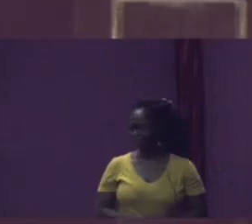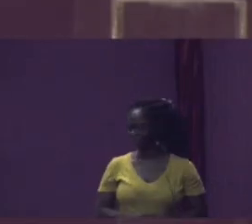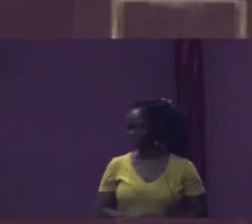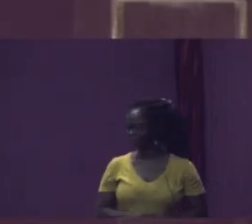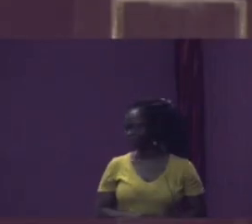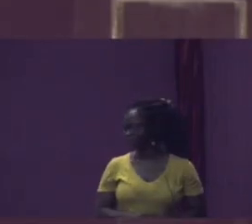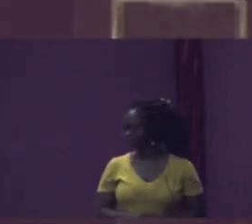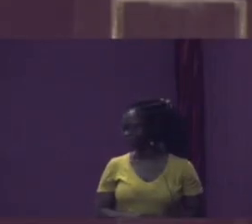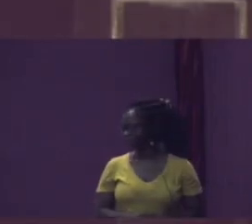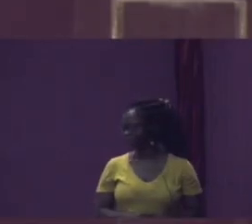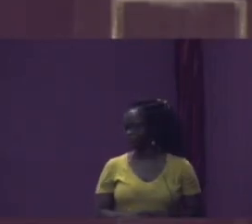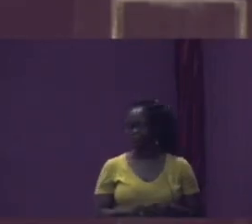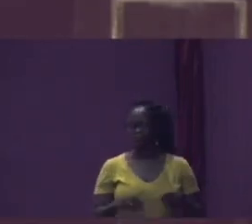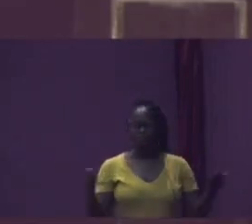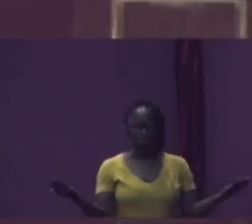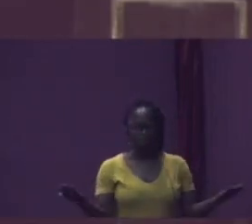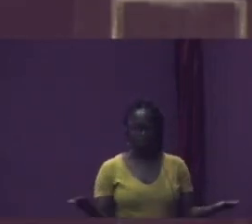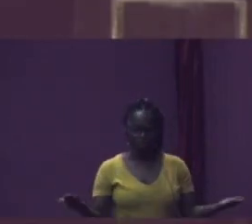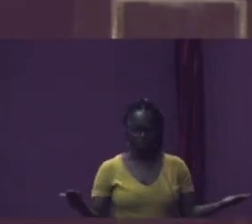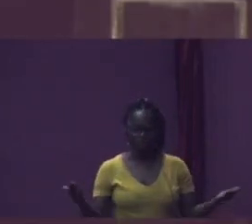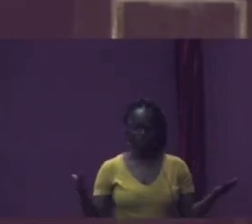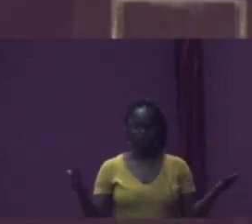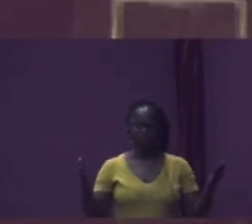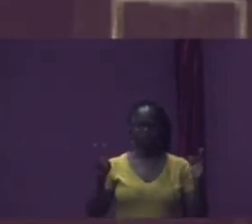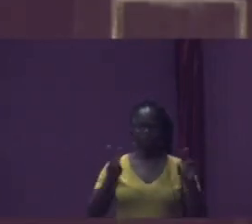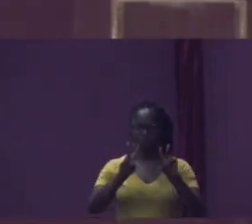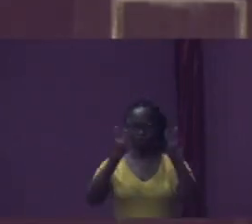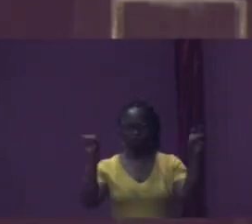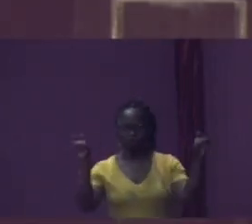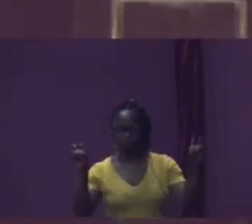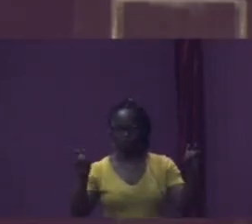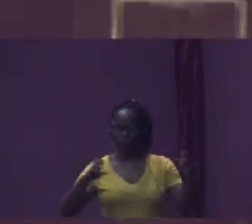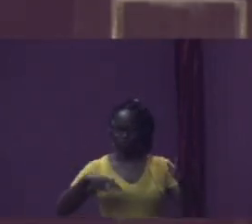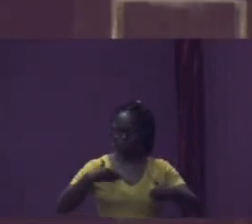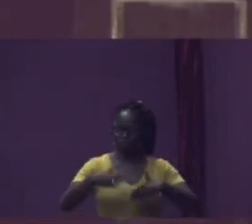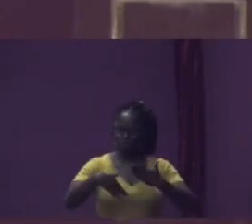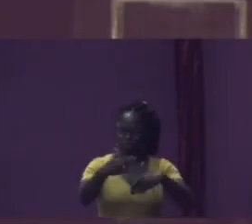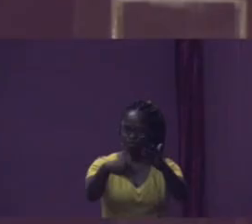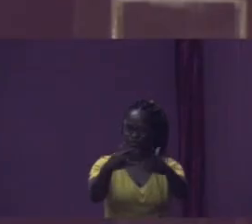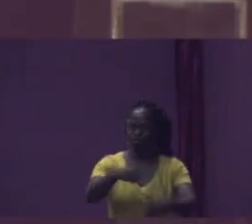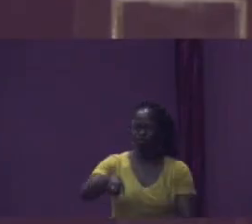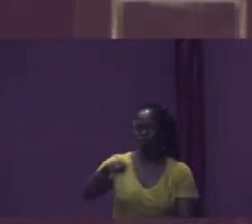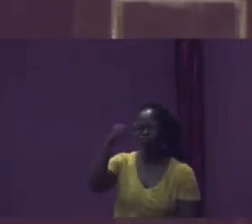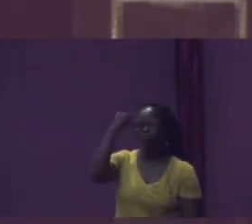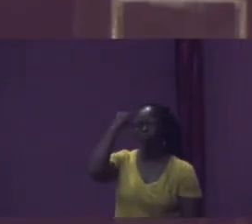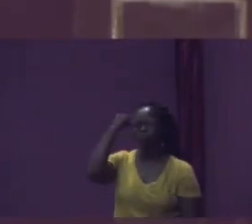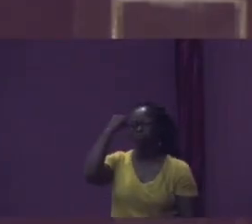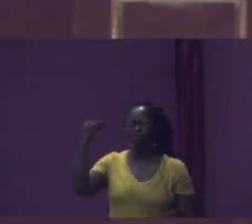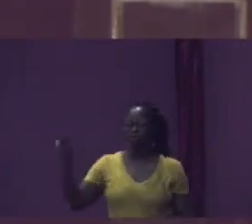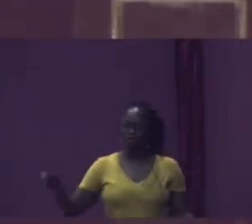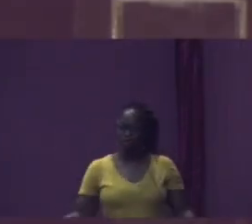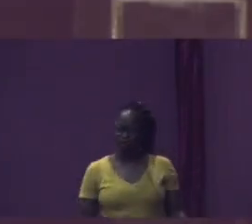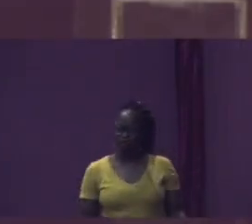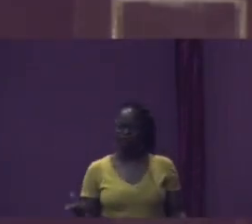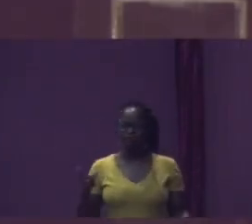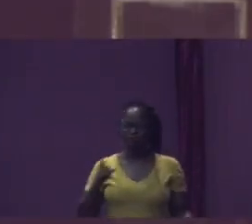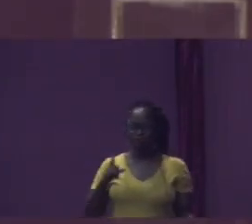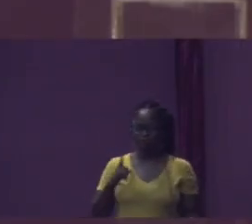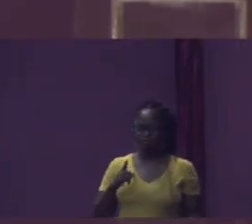So in terms of the way forward, we recognize that too much too soon and too little too late can coexist, especially in the